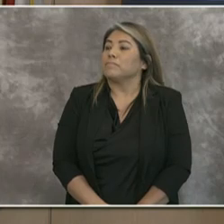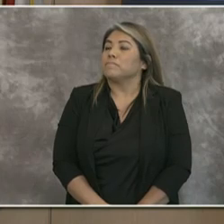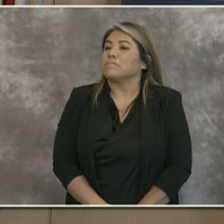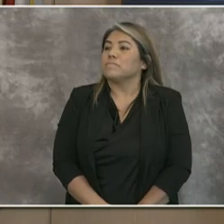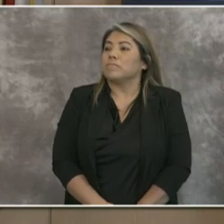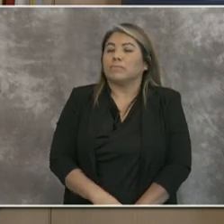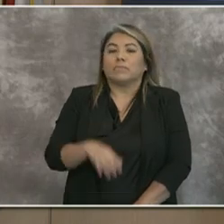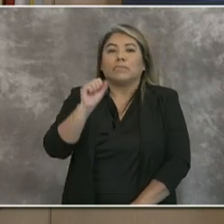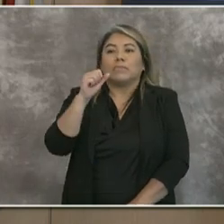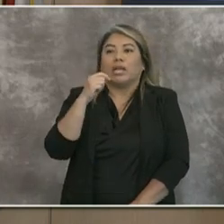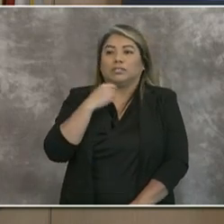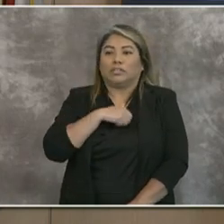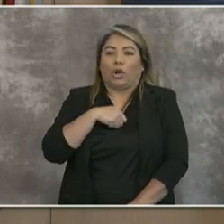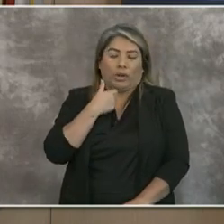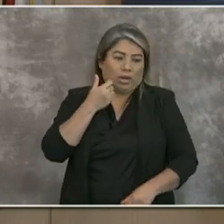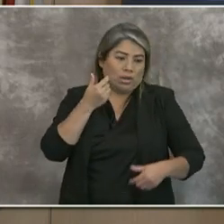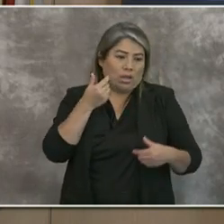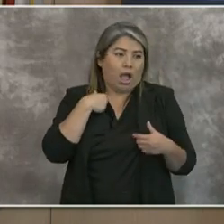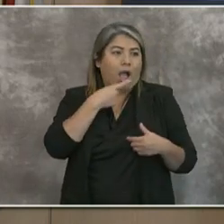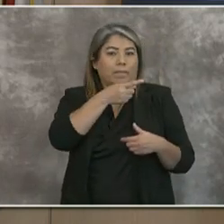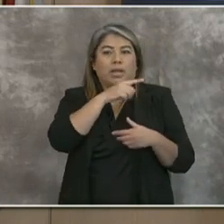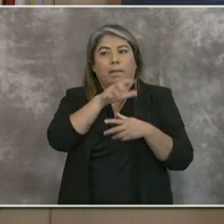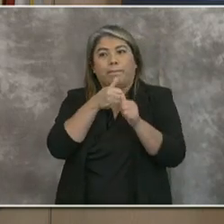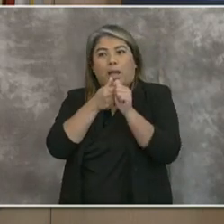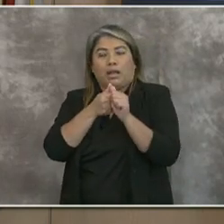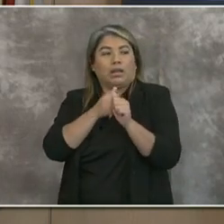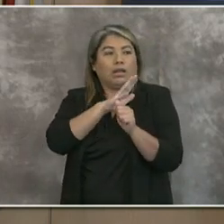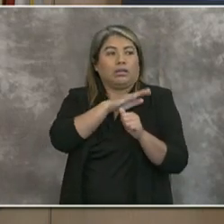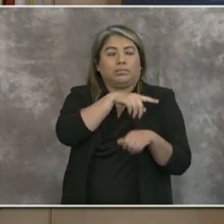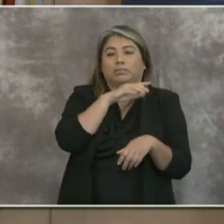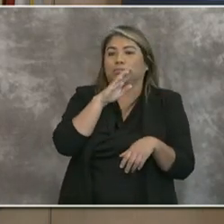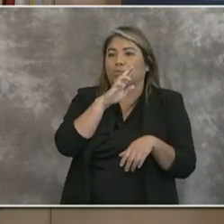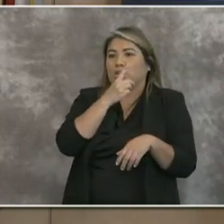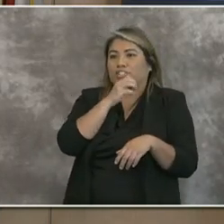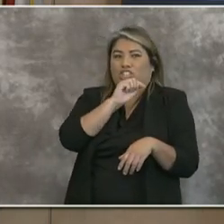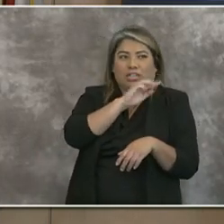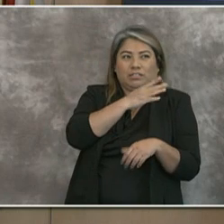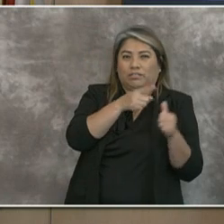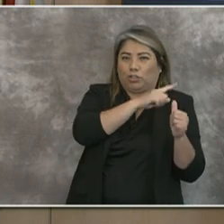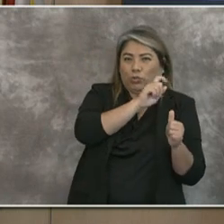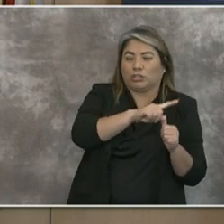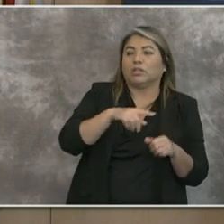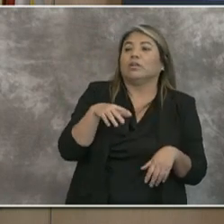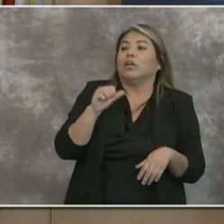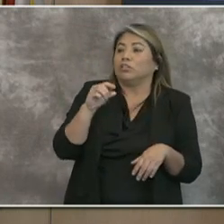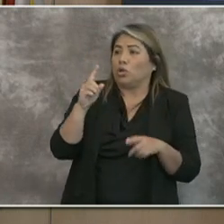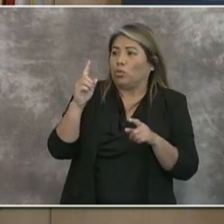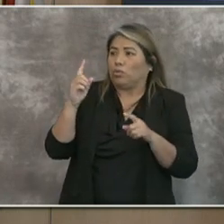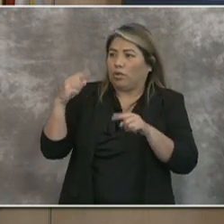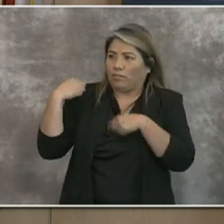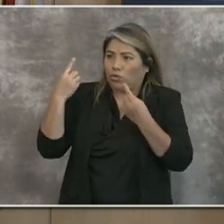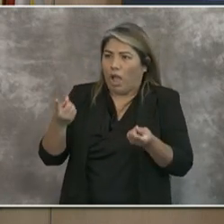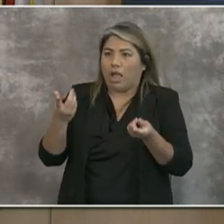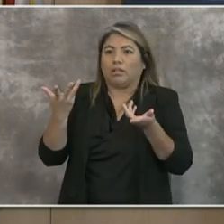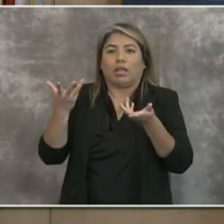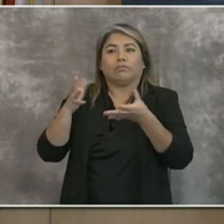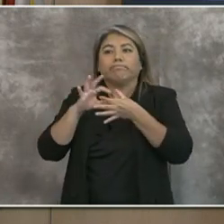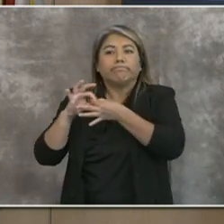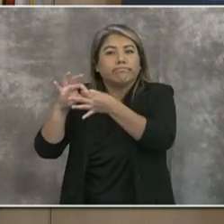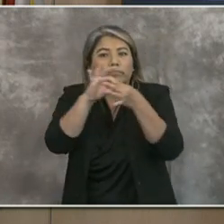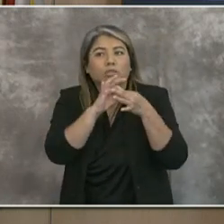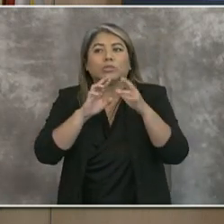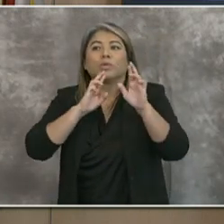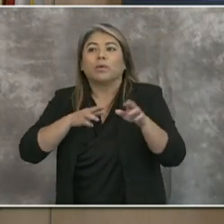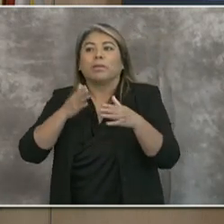Yes, sorry, I'm going to keep going with Bridget's line of questioning. Has there been any sort of coordinated response between